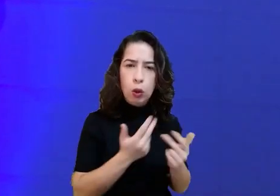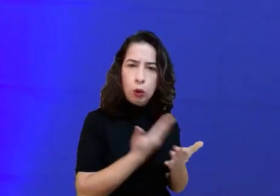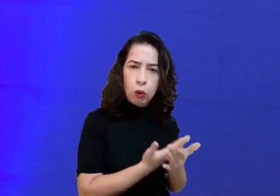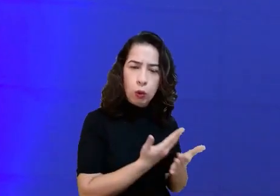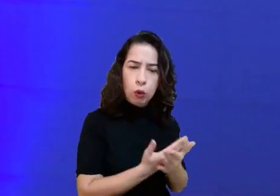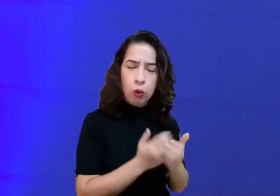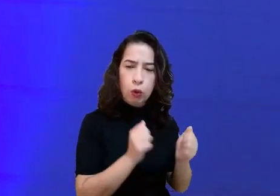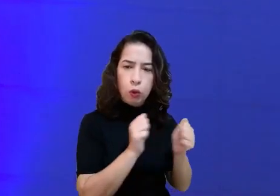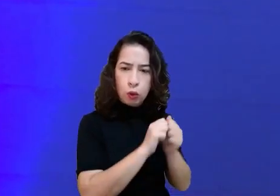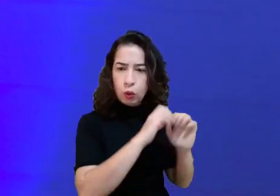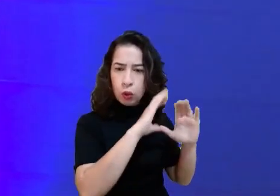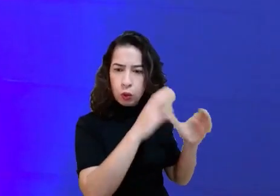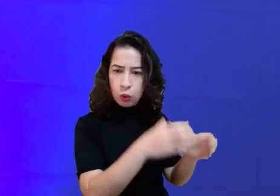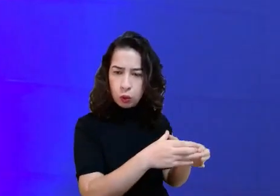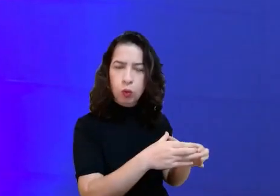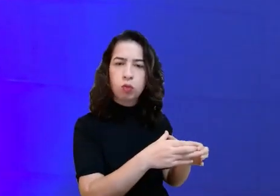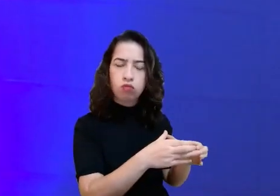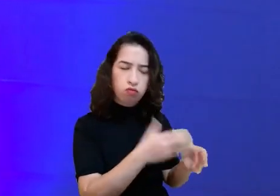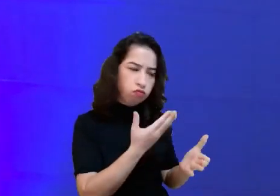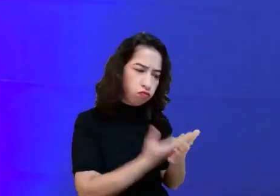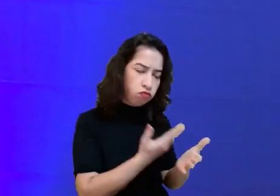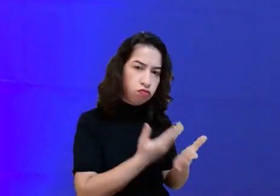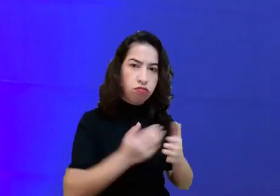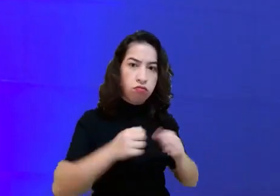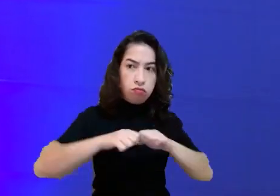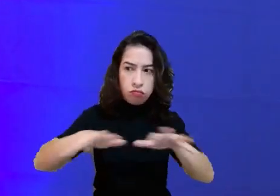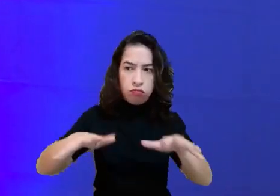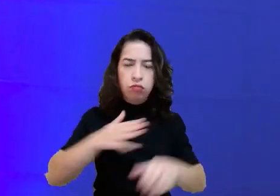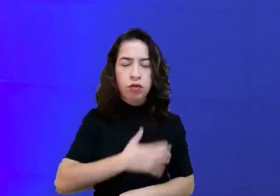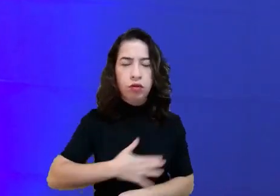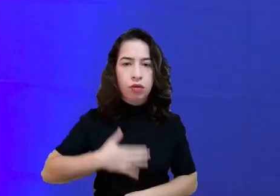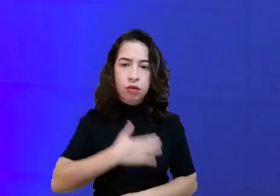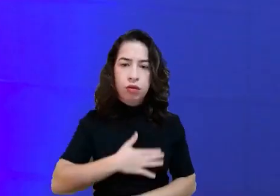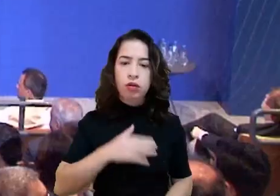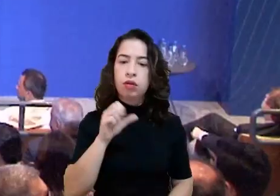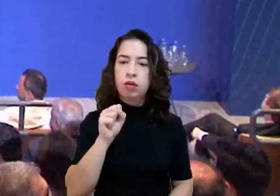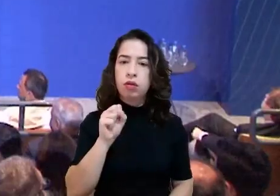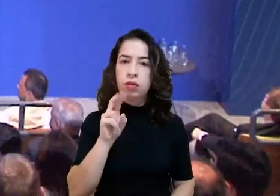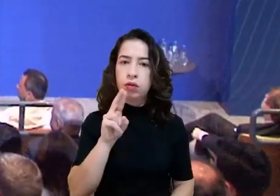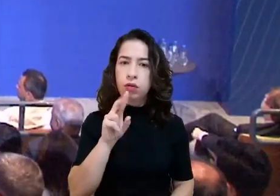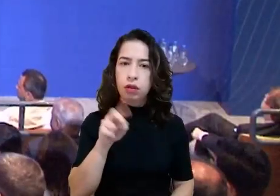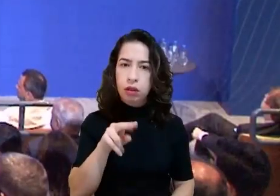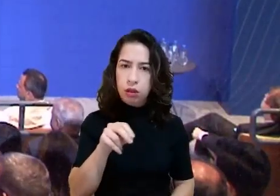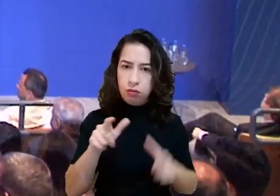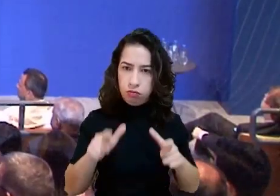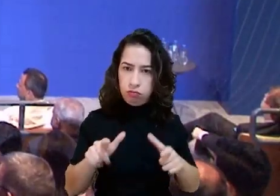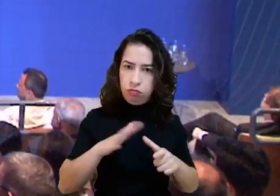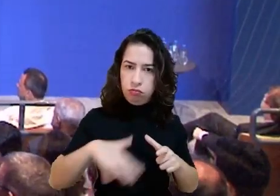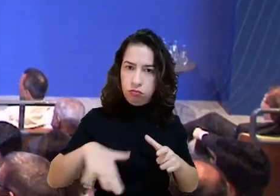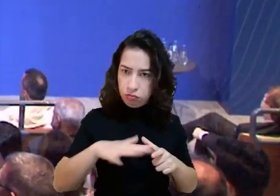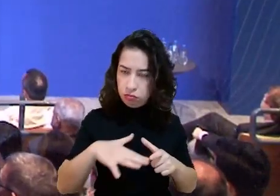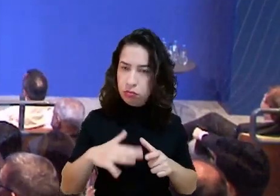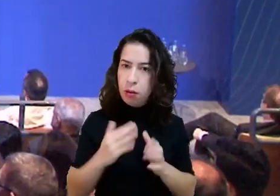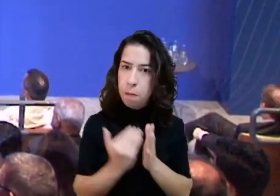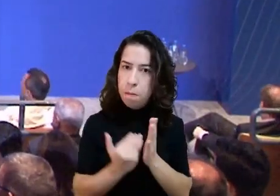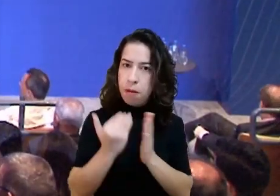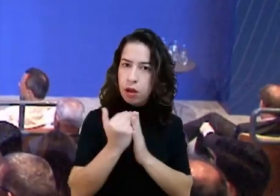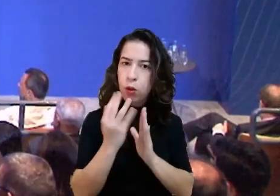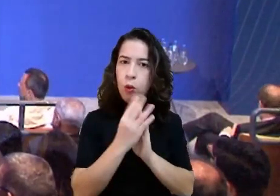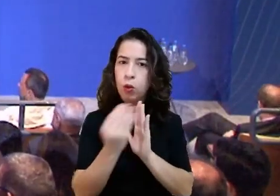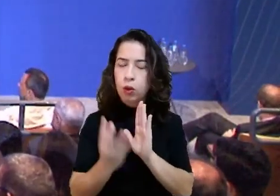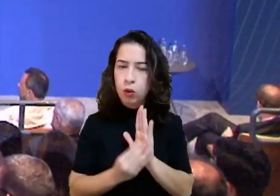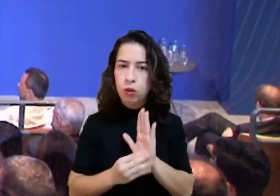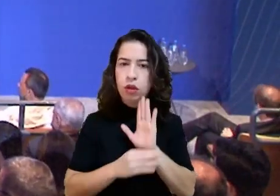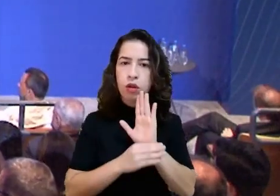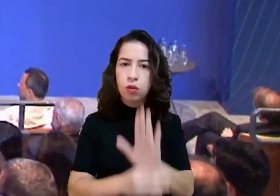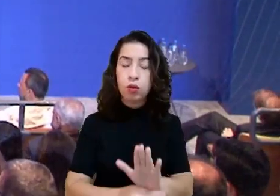have as a partnership with White Rabbit. We are bringing to Suzano with more frequency these contents to help to